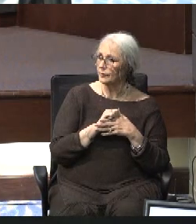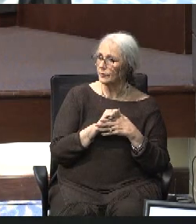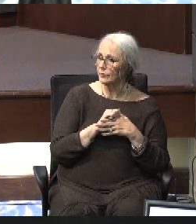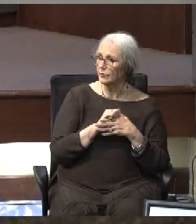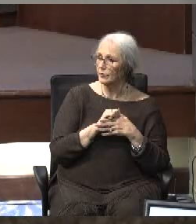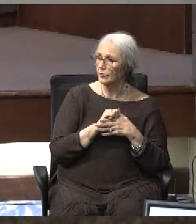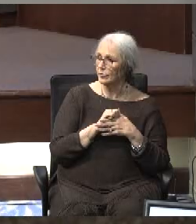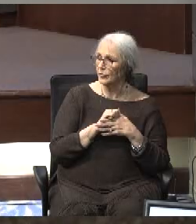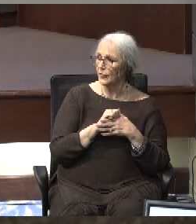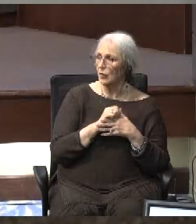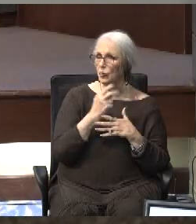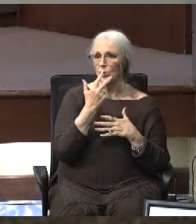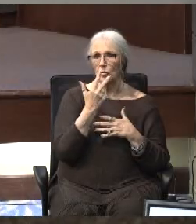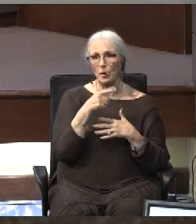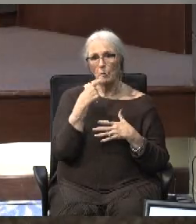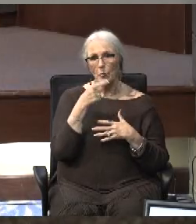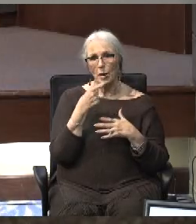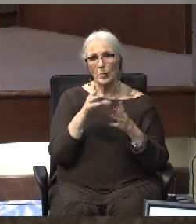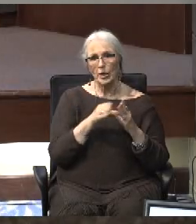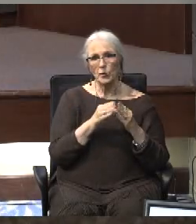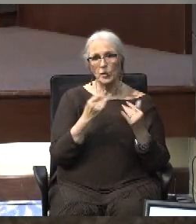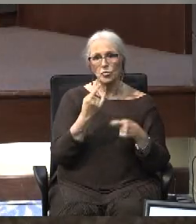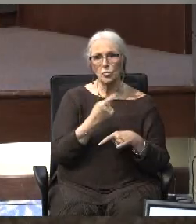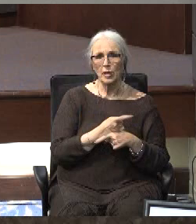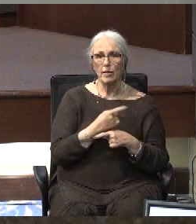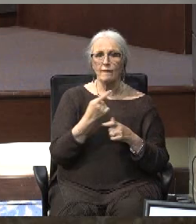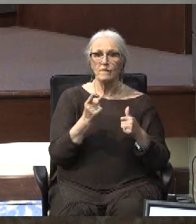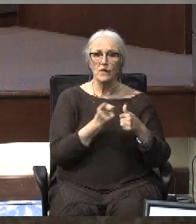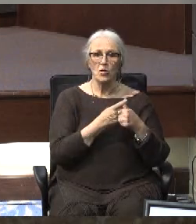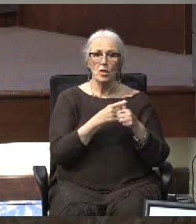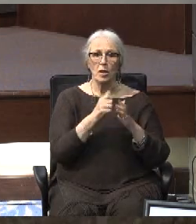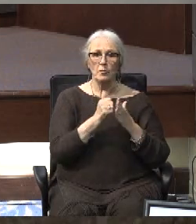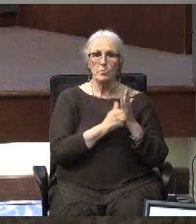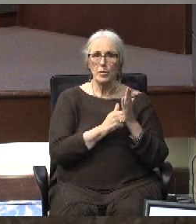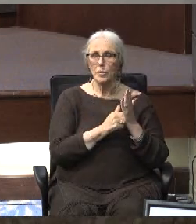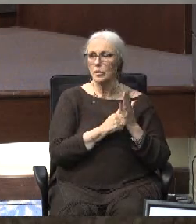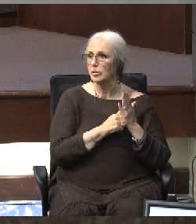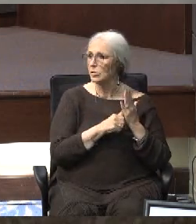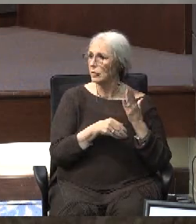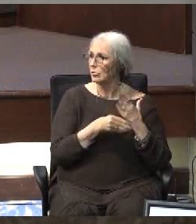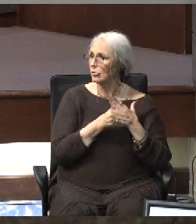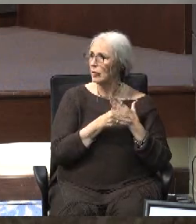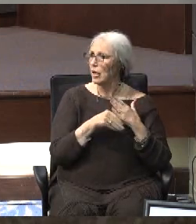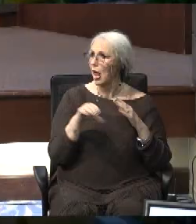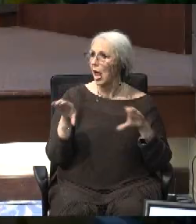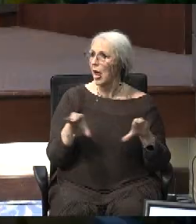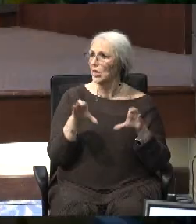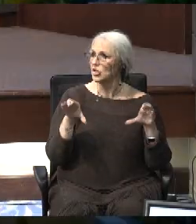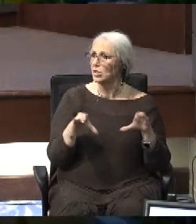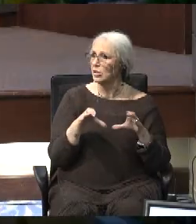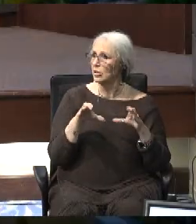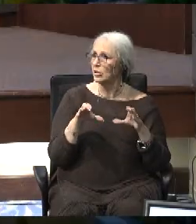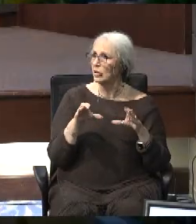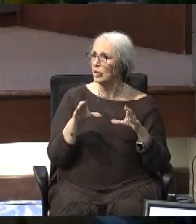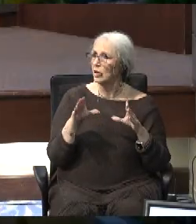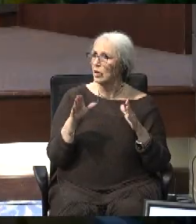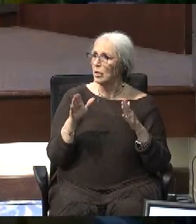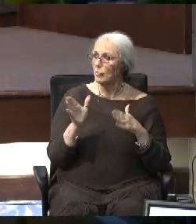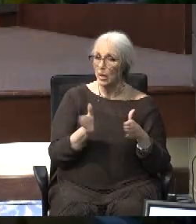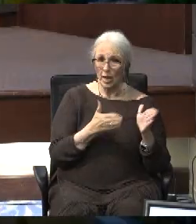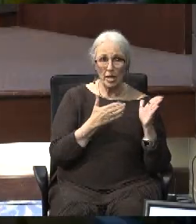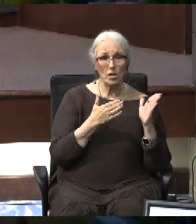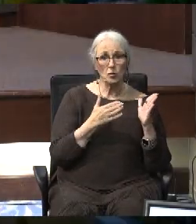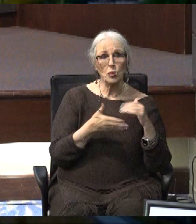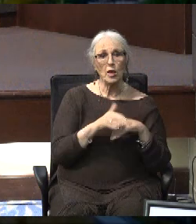have 3 public hearings today. The first covers amendments to the Consolidated Annual Action Plans, and will be covered